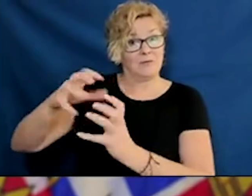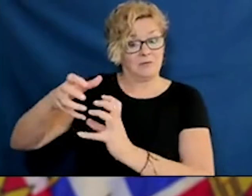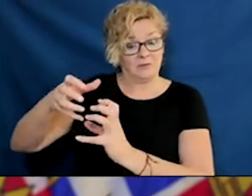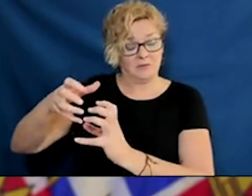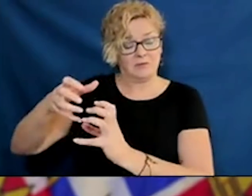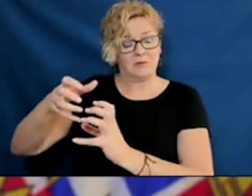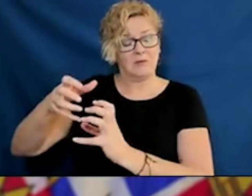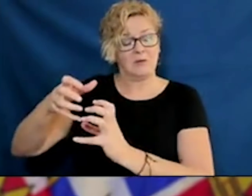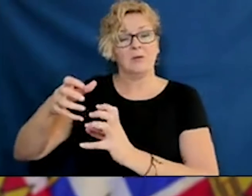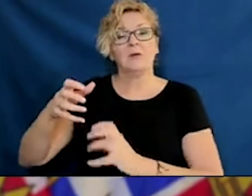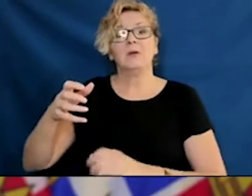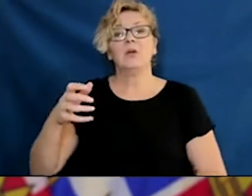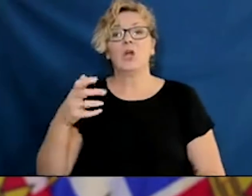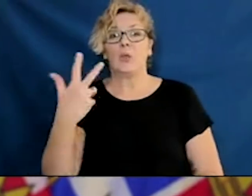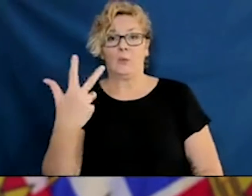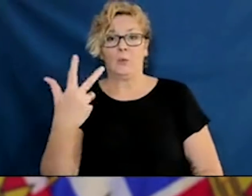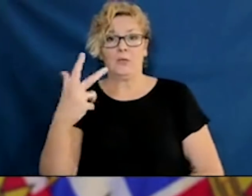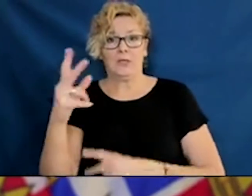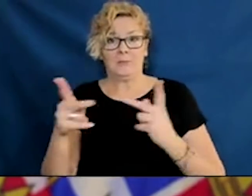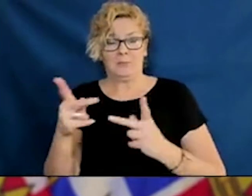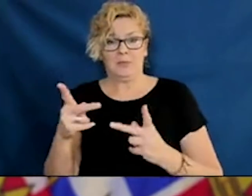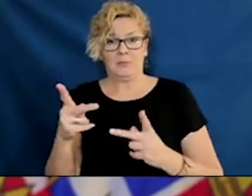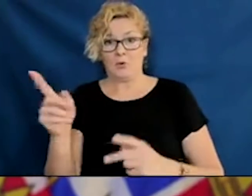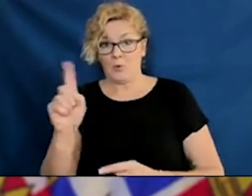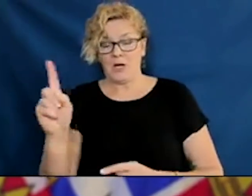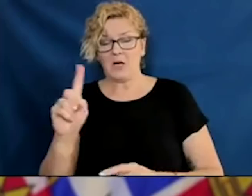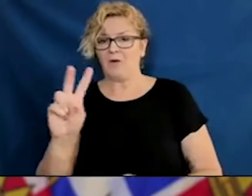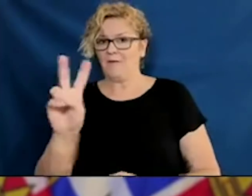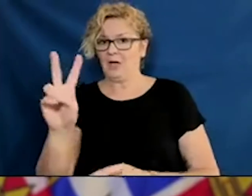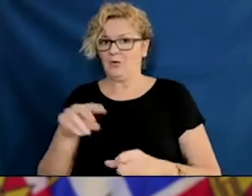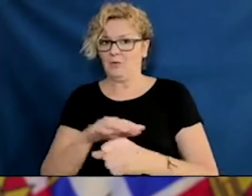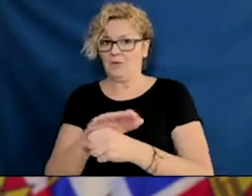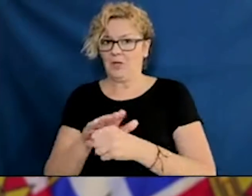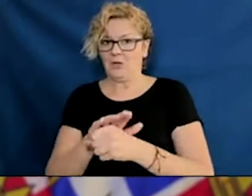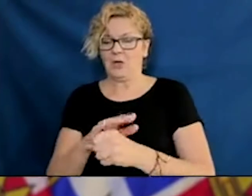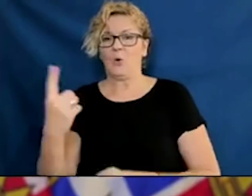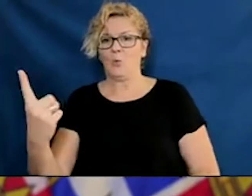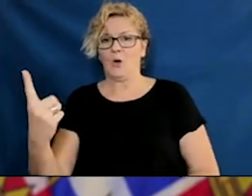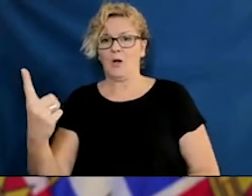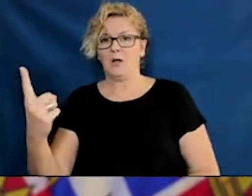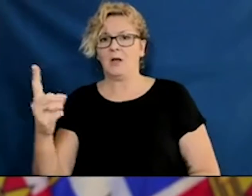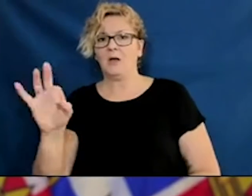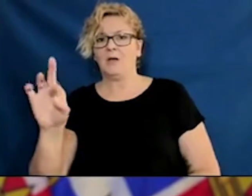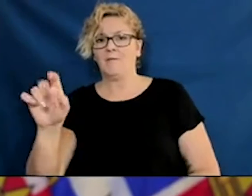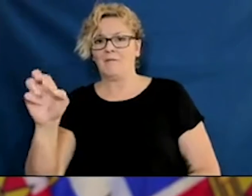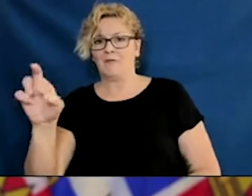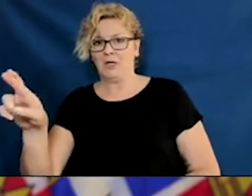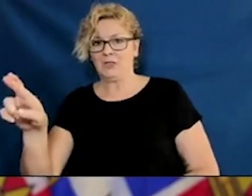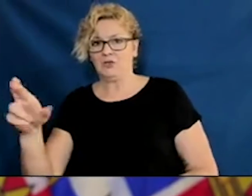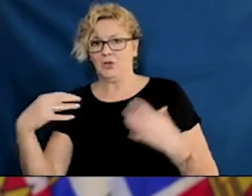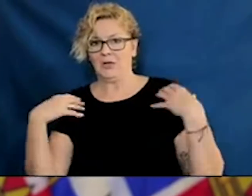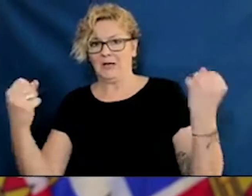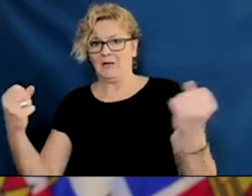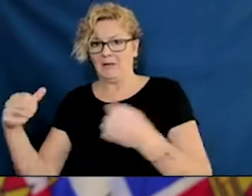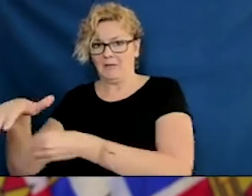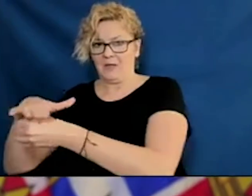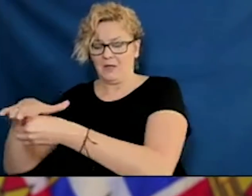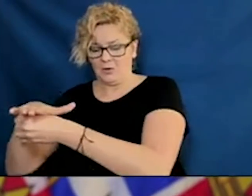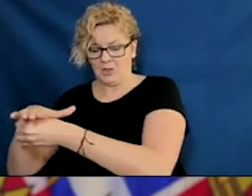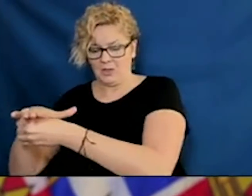Fraser Health. As you know, we are actively trying to determine where the